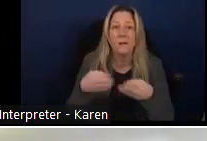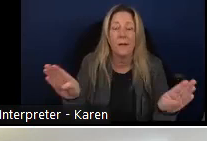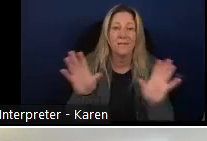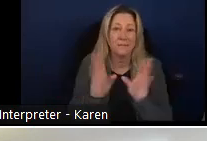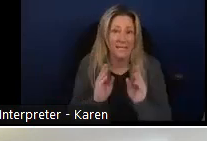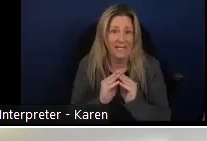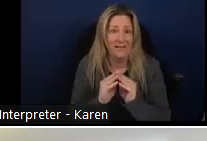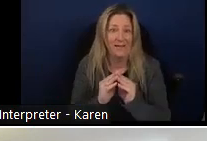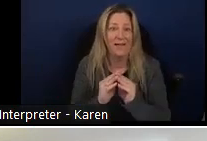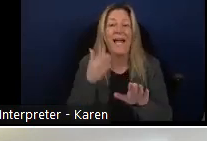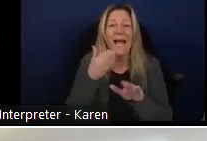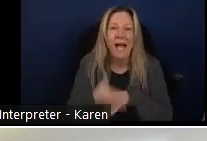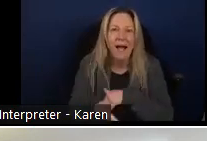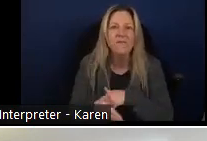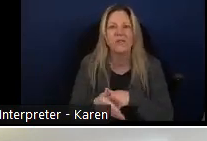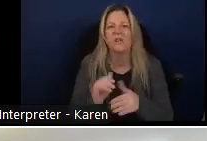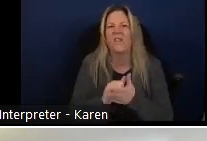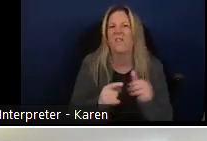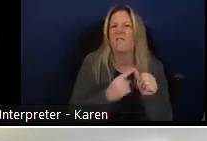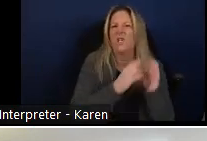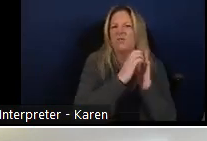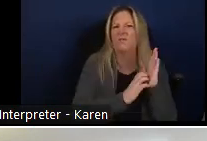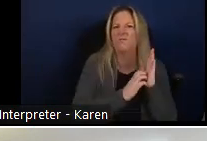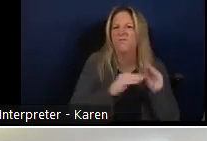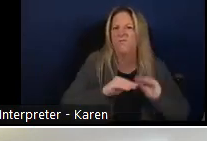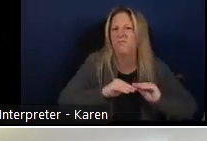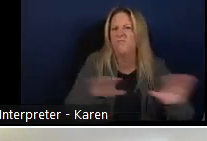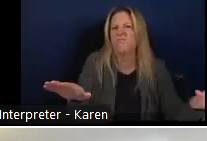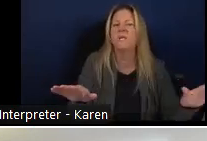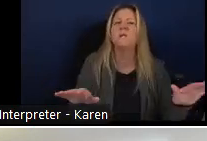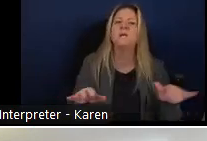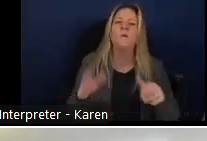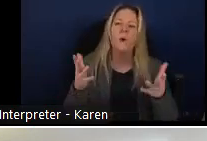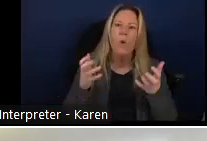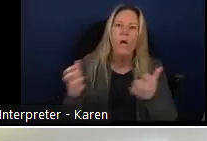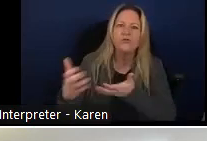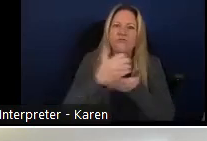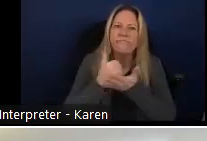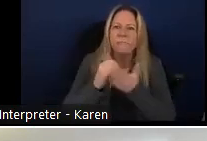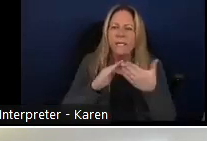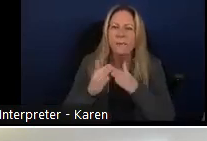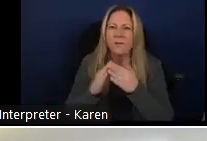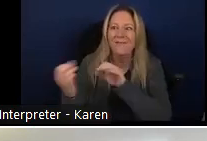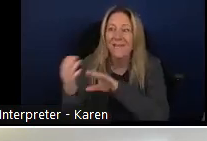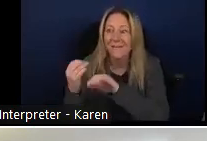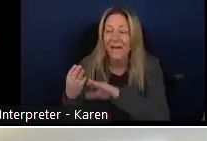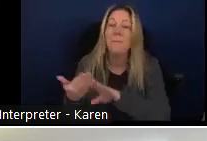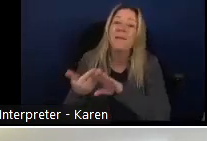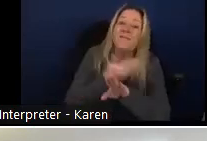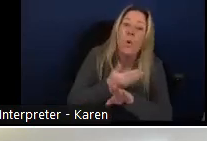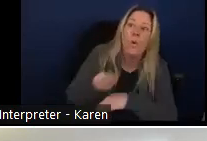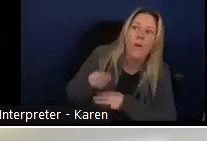after the release of our draft 2022 action plan to gather community feedback on the draft before we submit it to HUD for